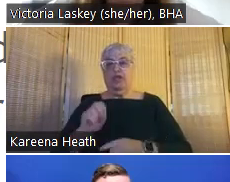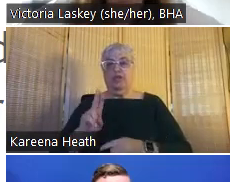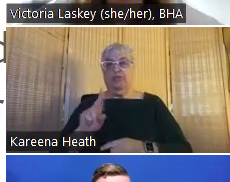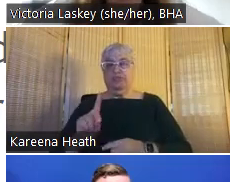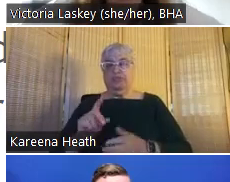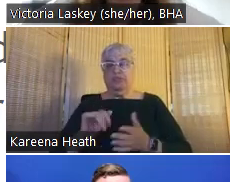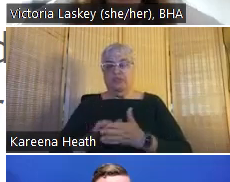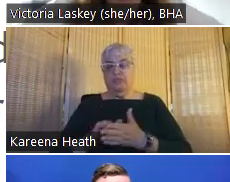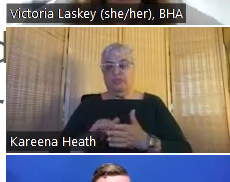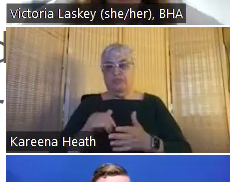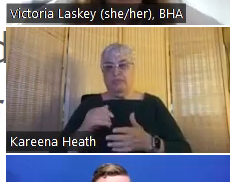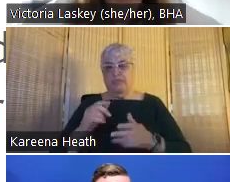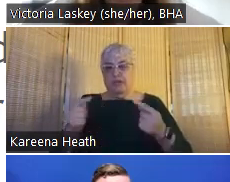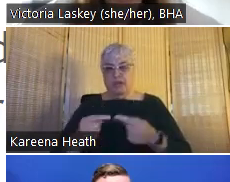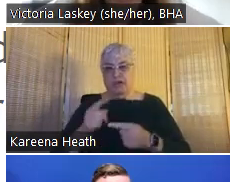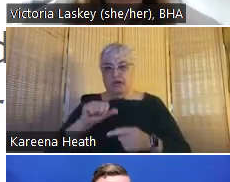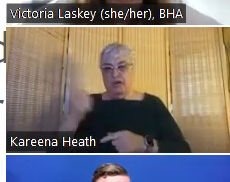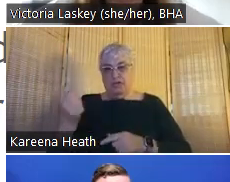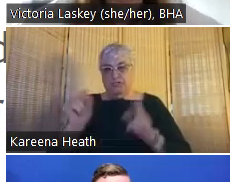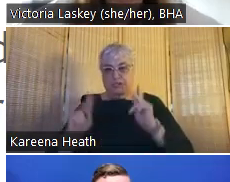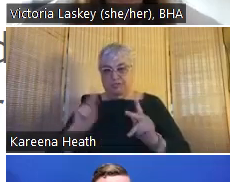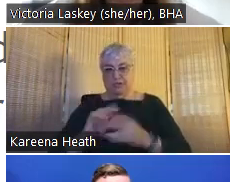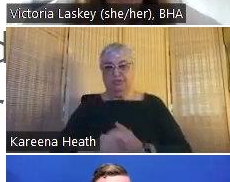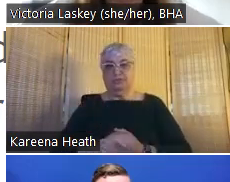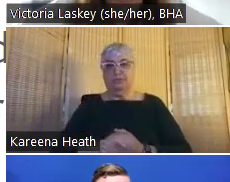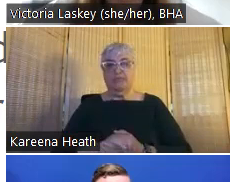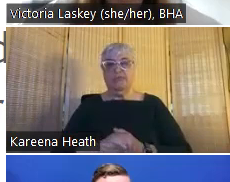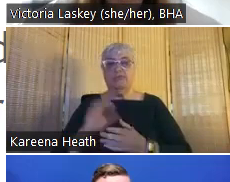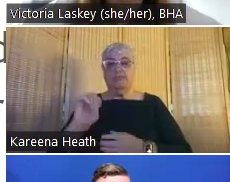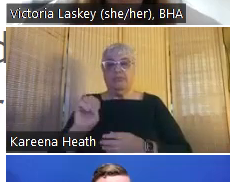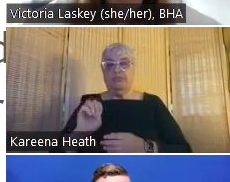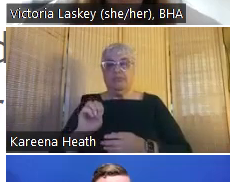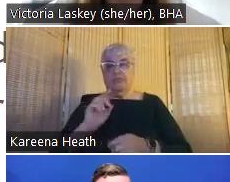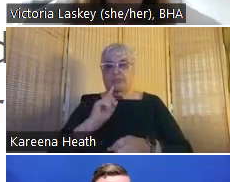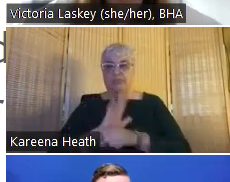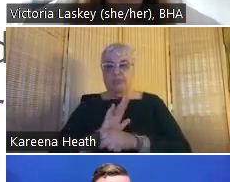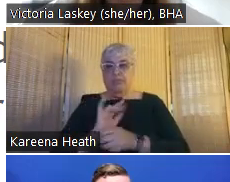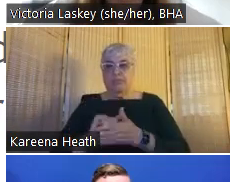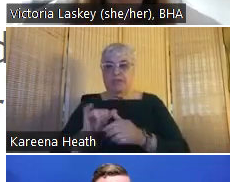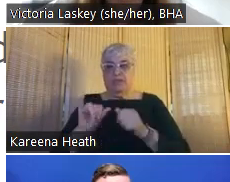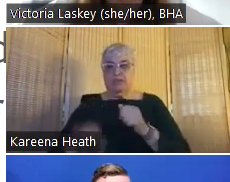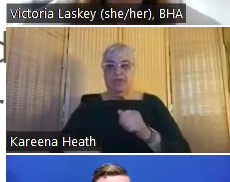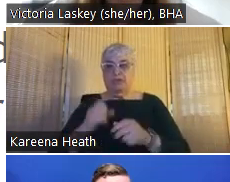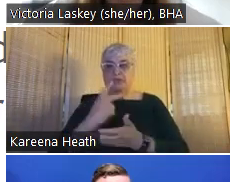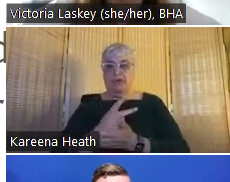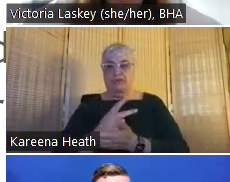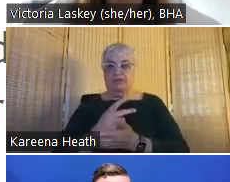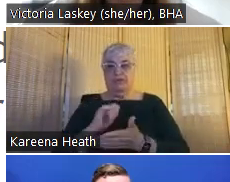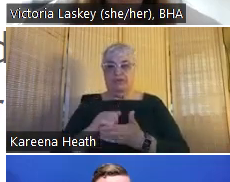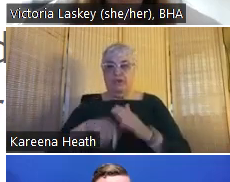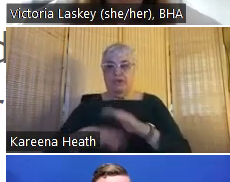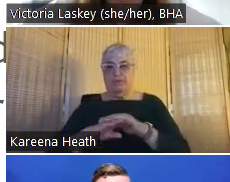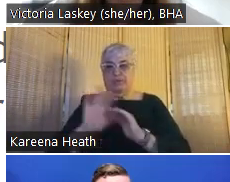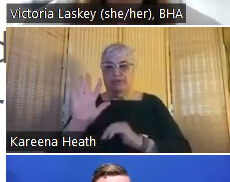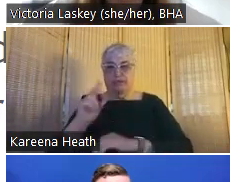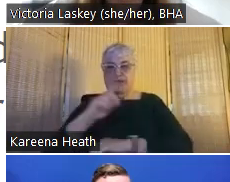causing severe harm to yourself or others. An emergency commitment means that you must stay in an approved treatment facility for up to 5